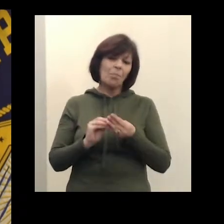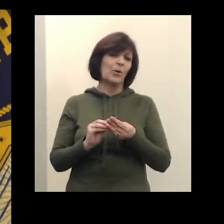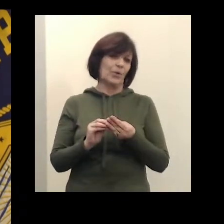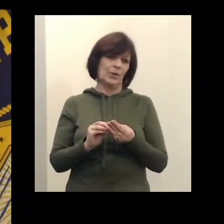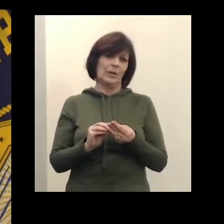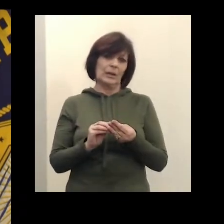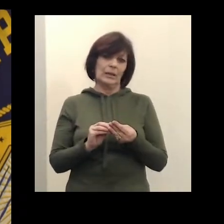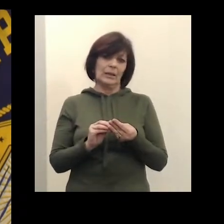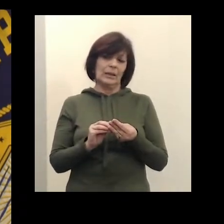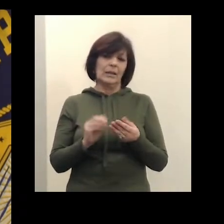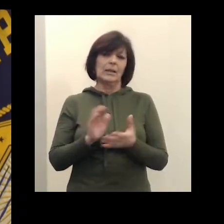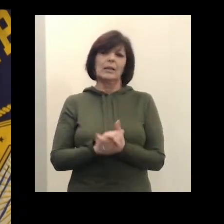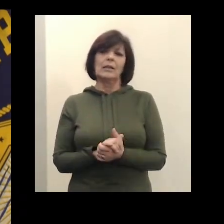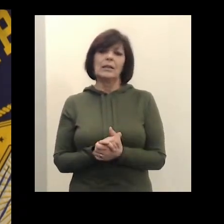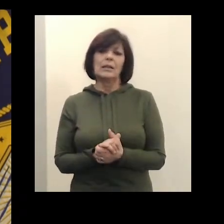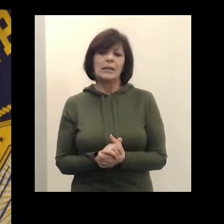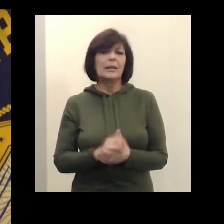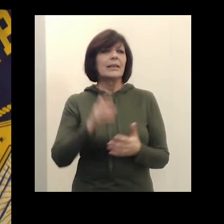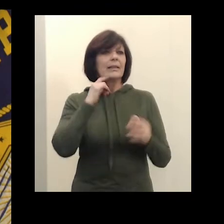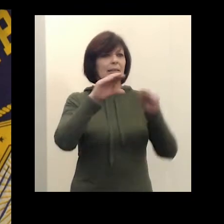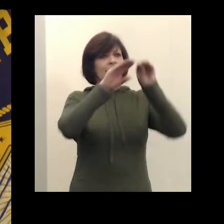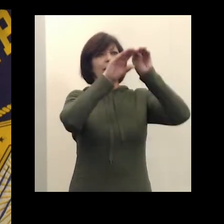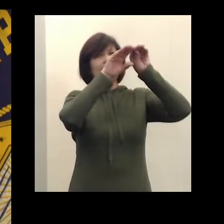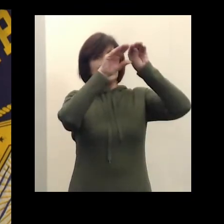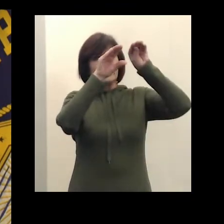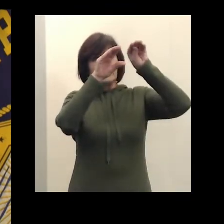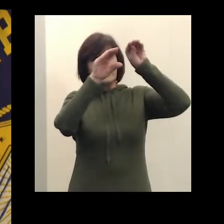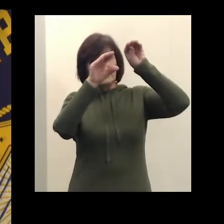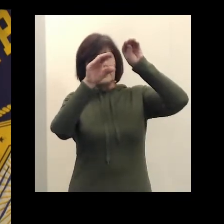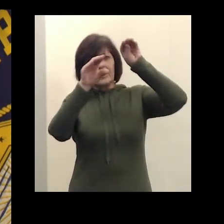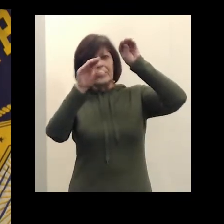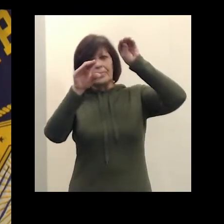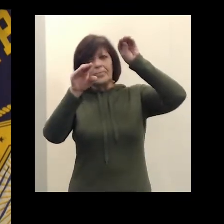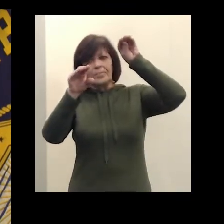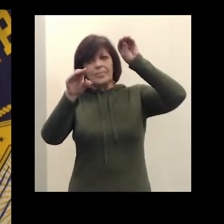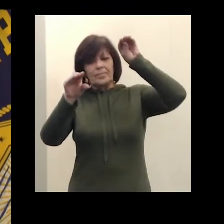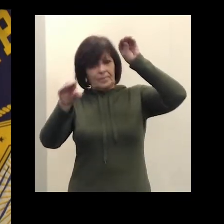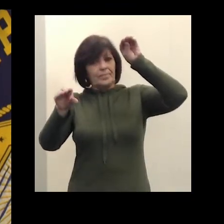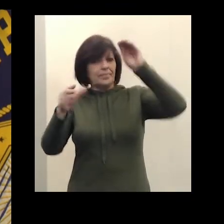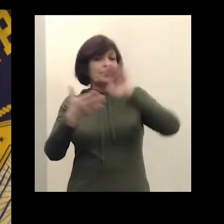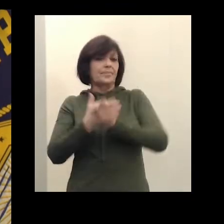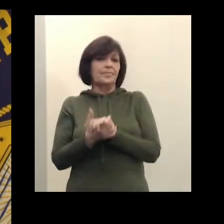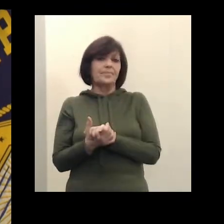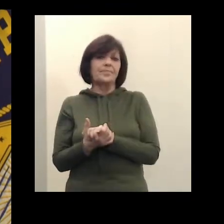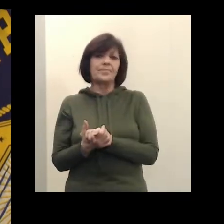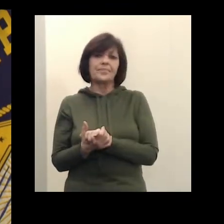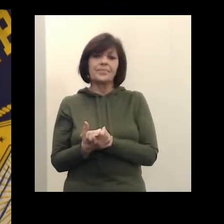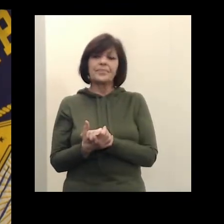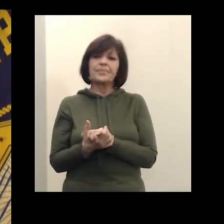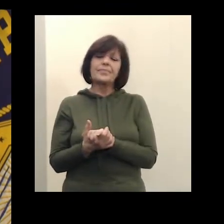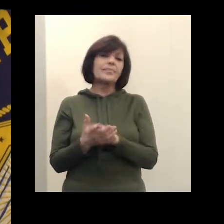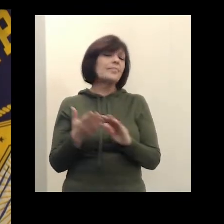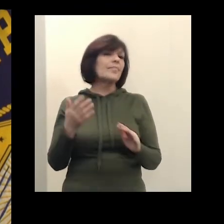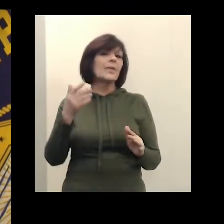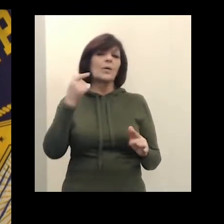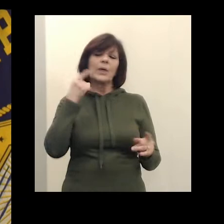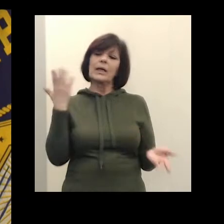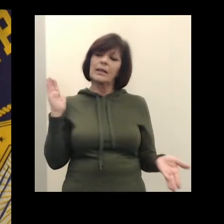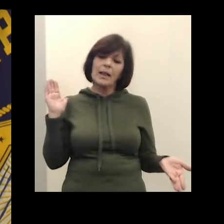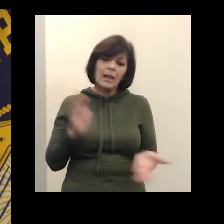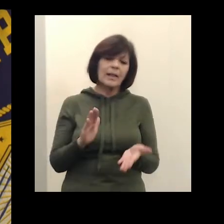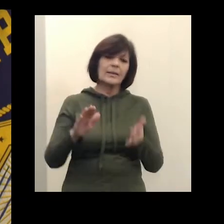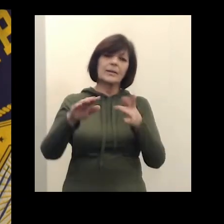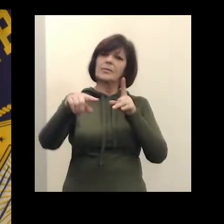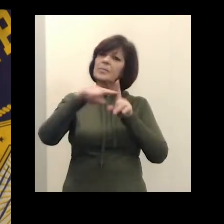than the prior 7 days. When you do a day-by-day, Sunday to Sunday, Saturday to Saturday comparison, had a lower positivity rate. We've